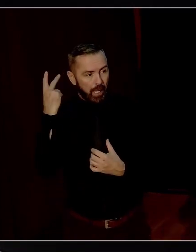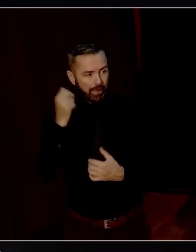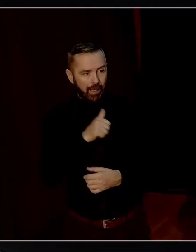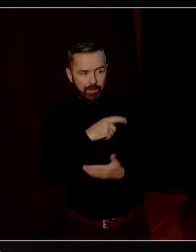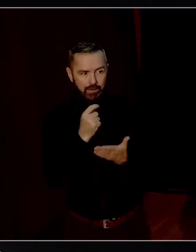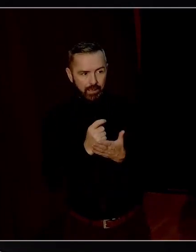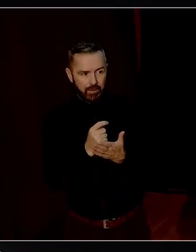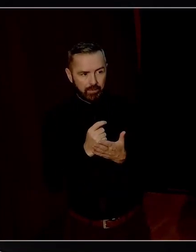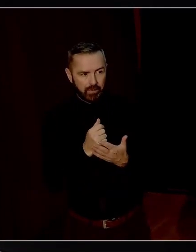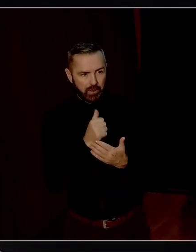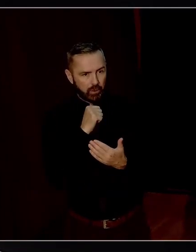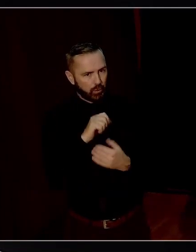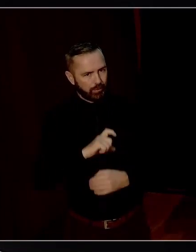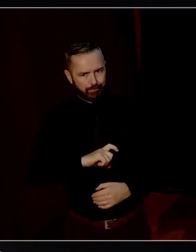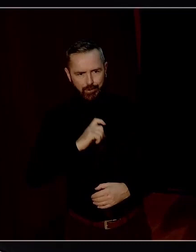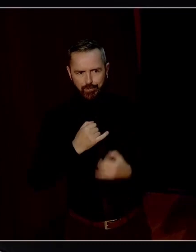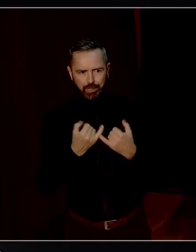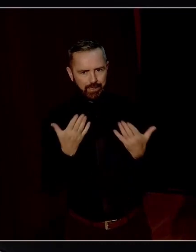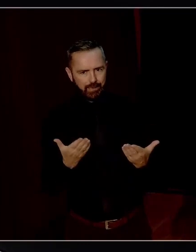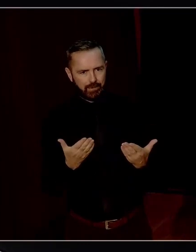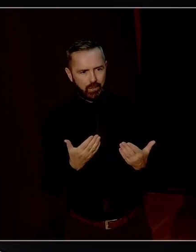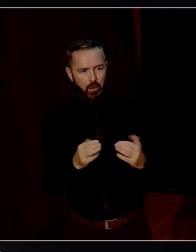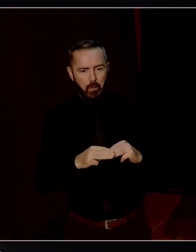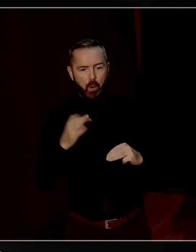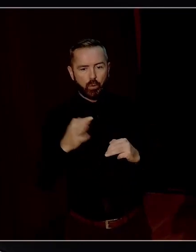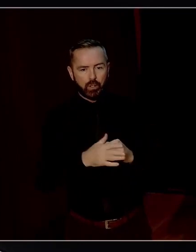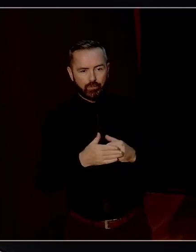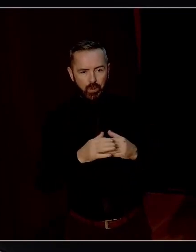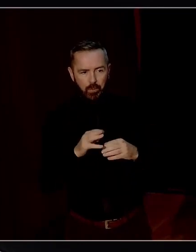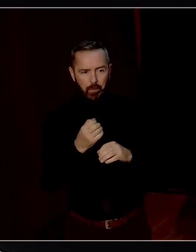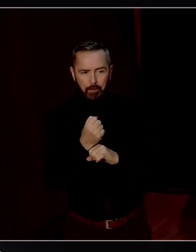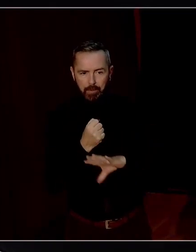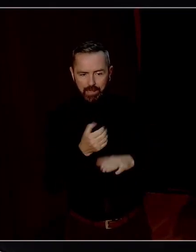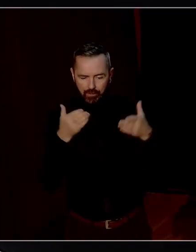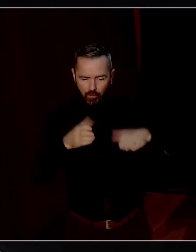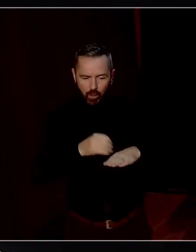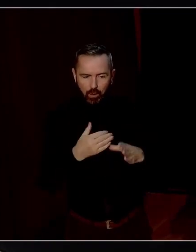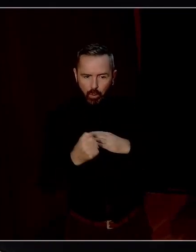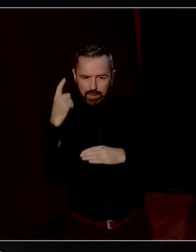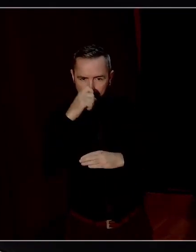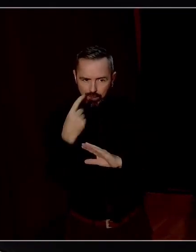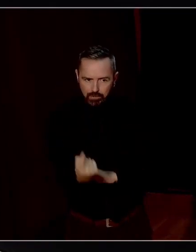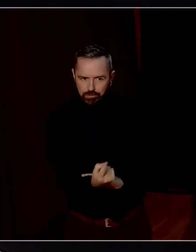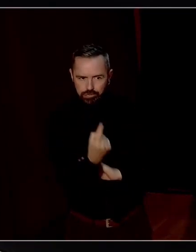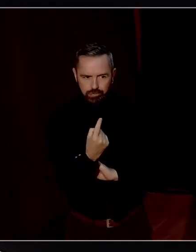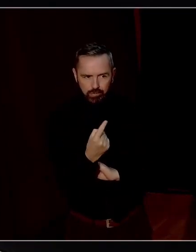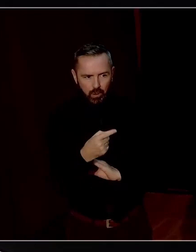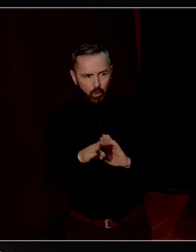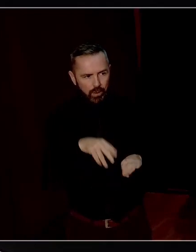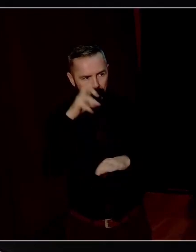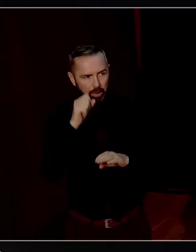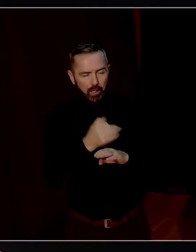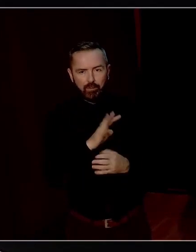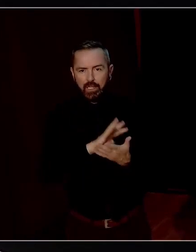confidence. Much of the media coverage focused on the difficulties we would face. with the memory of 1966, the